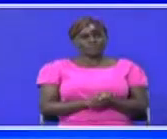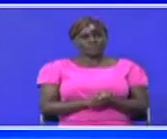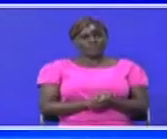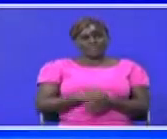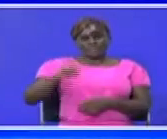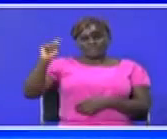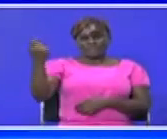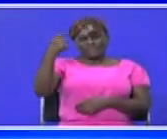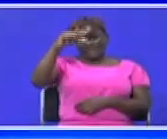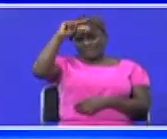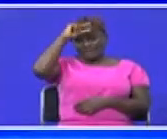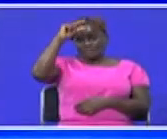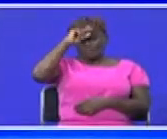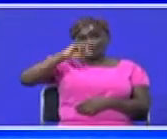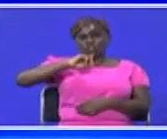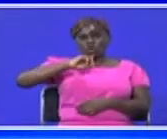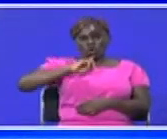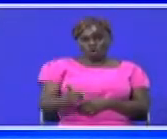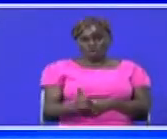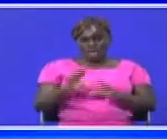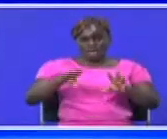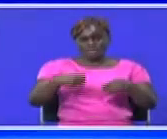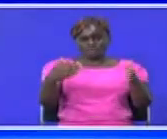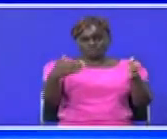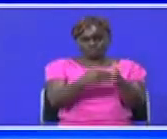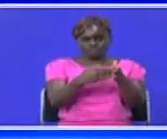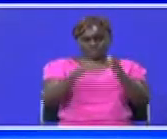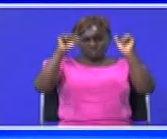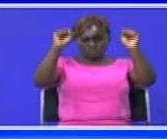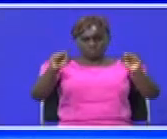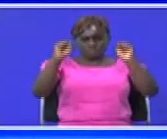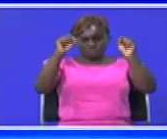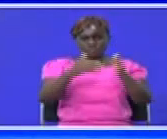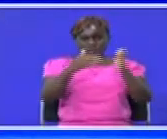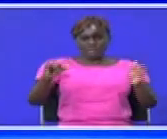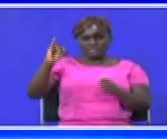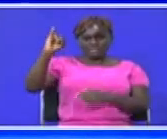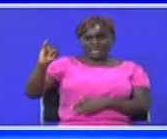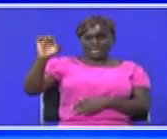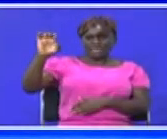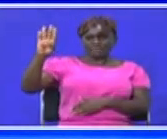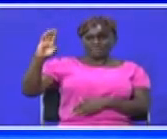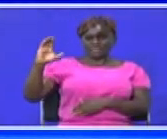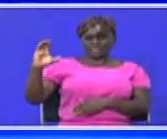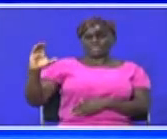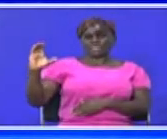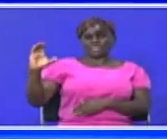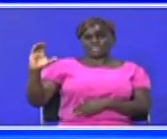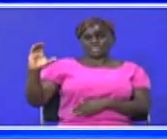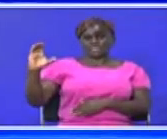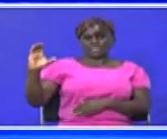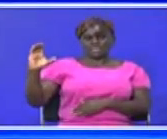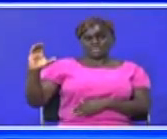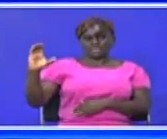The Kenyan government has now issued an order banning any demonstrations against commissioners of the Independent Electoral